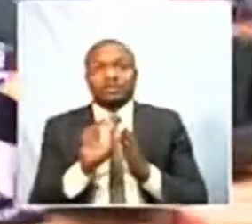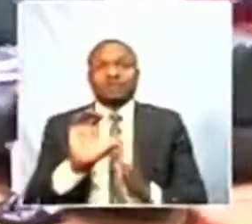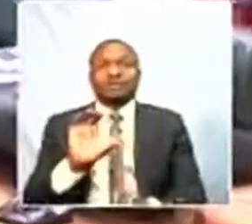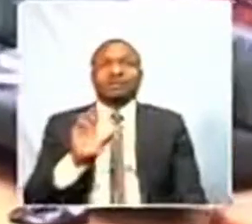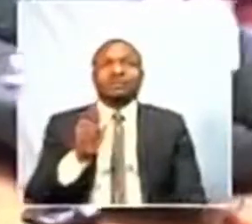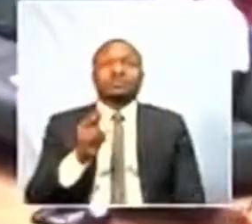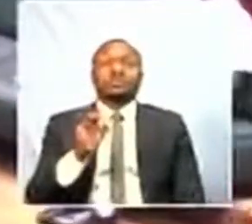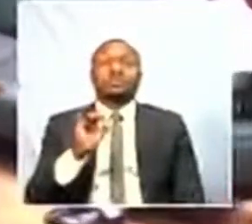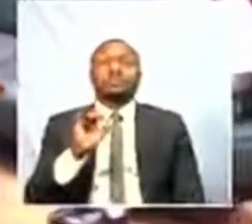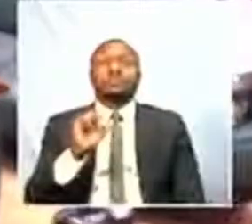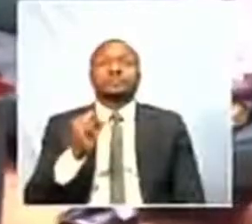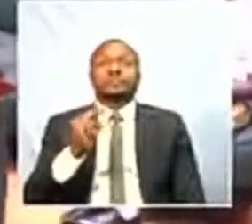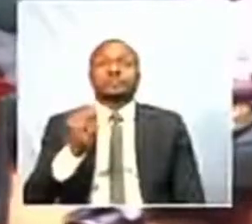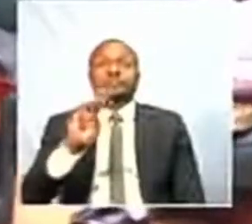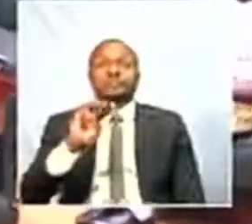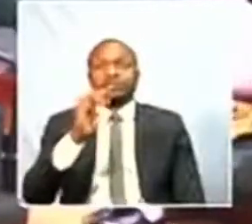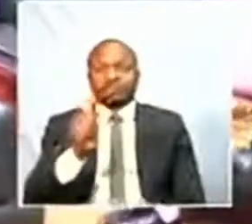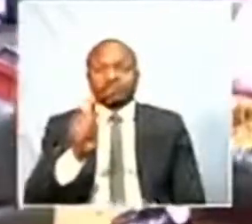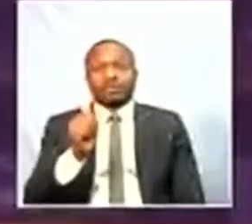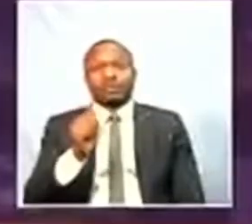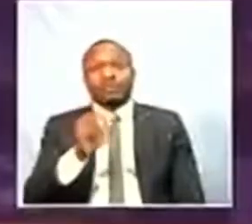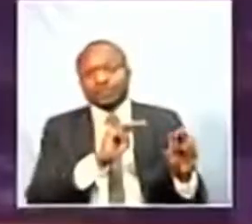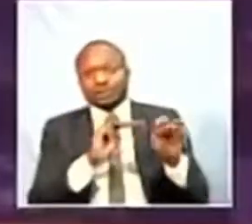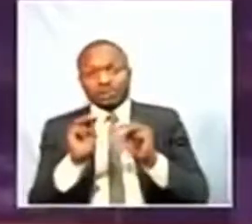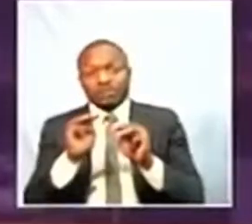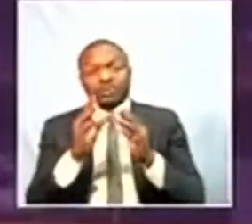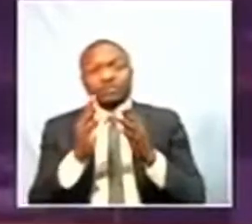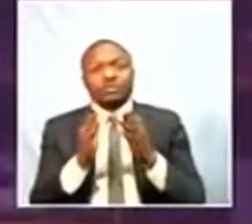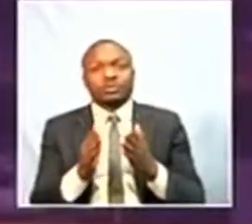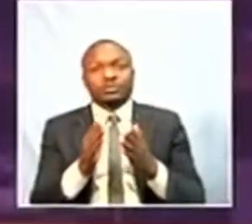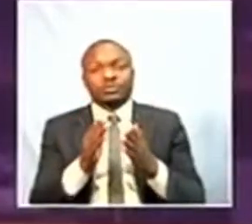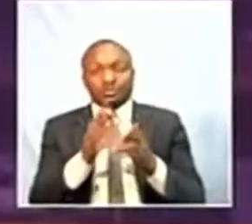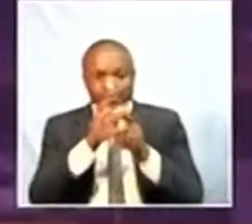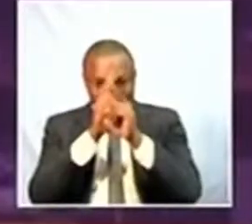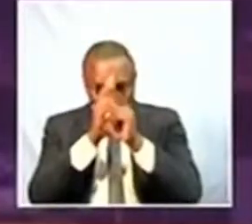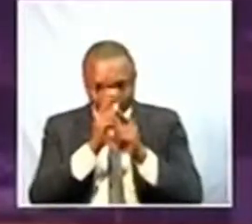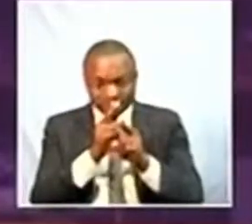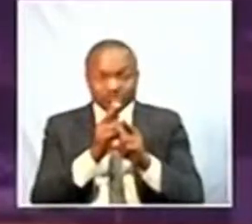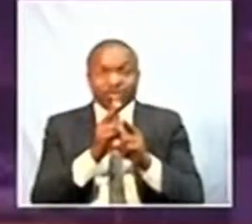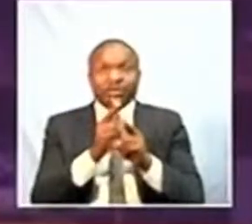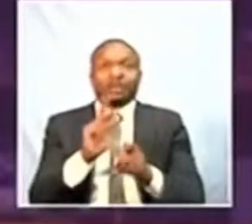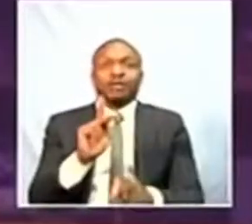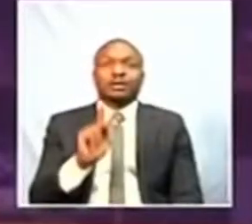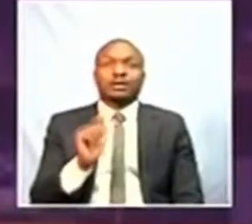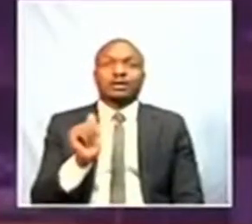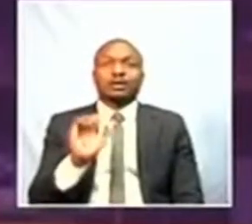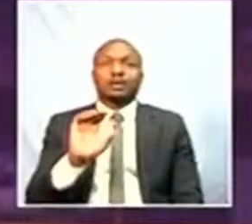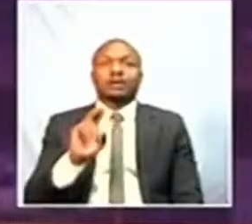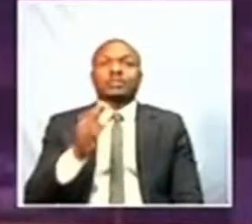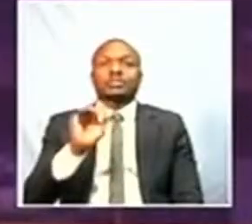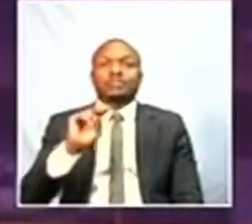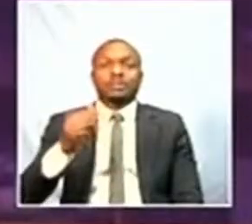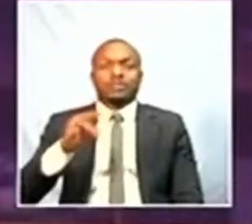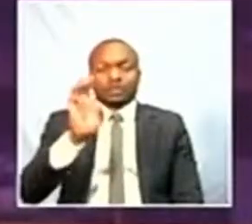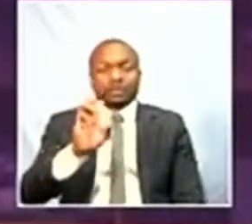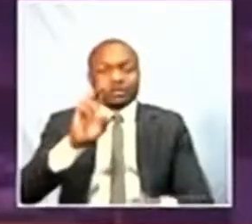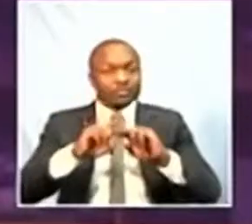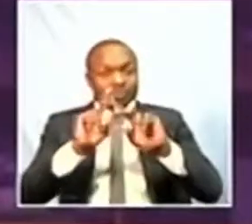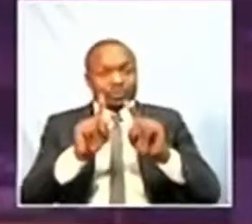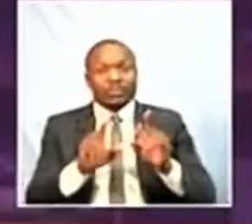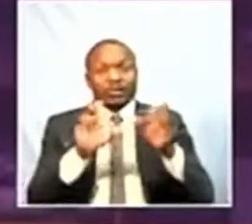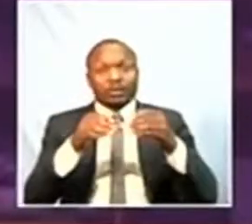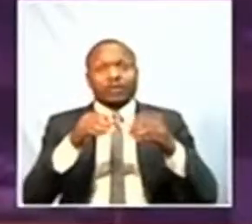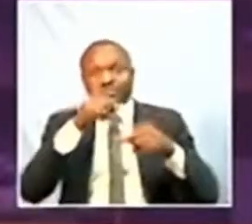Wengwa constituency. We also had the mover of the motion, Honorable Asford Kachingwe, who is the chairperson, Committee